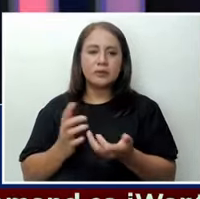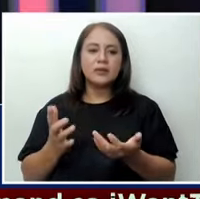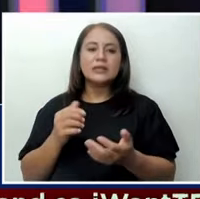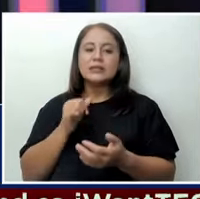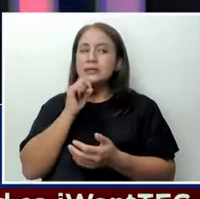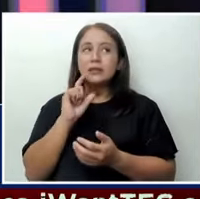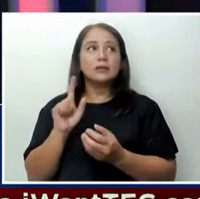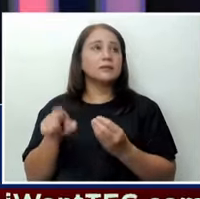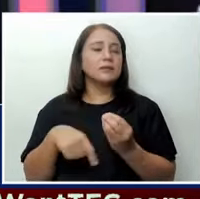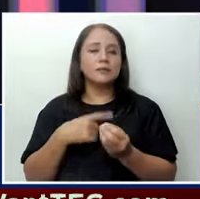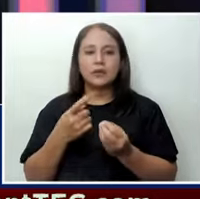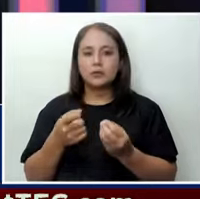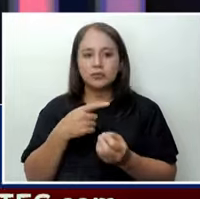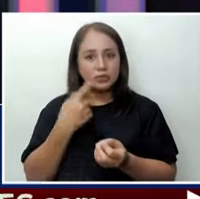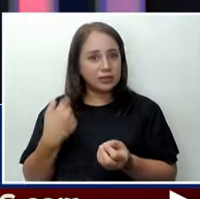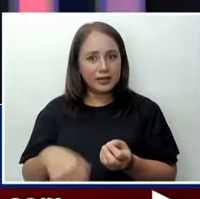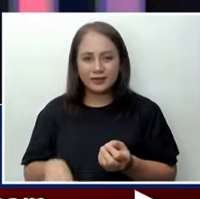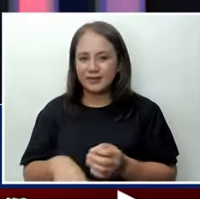about China.